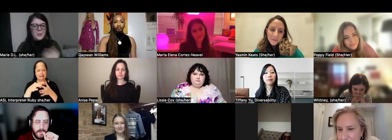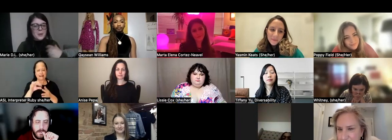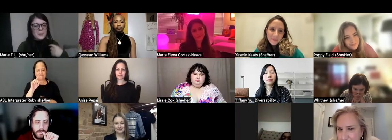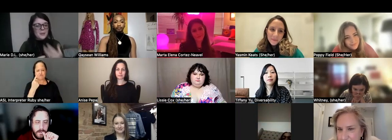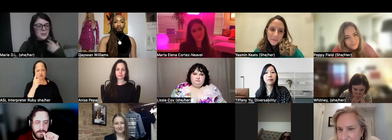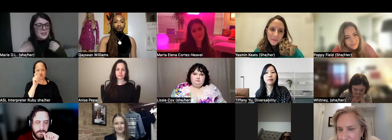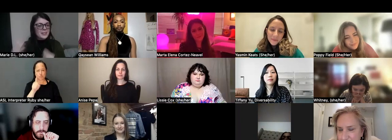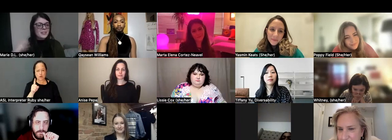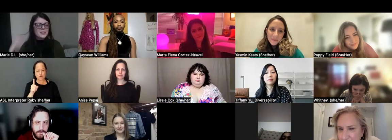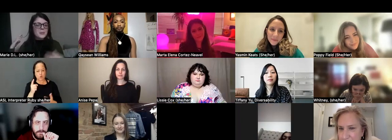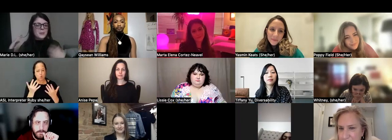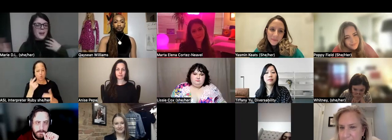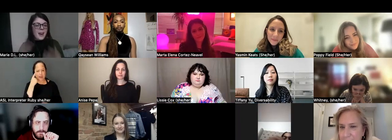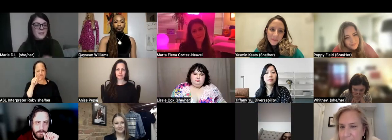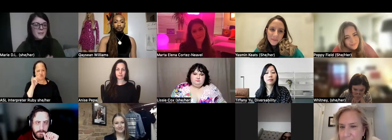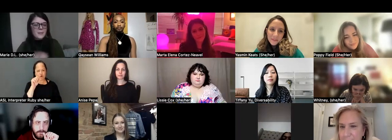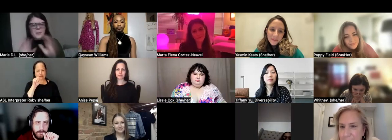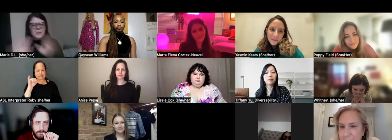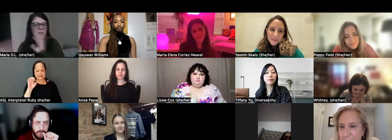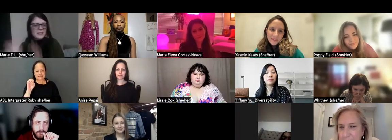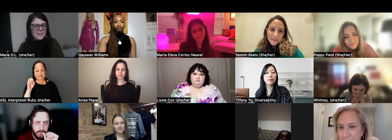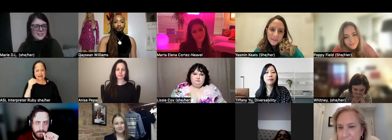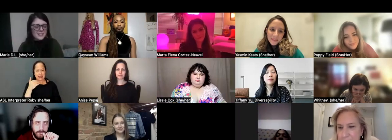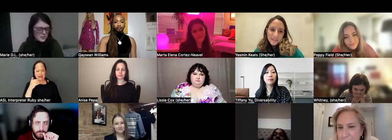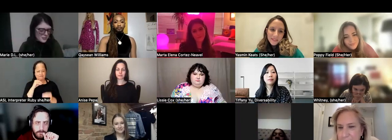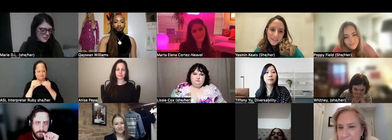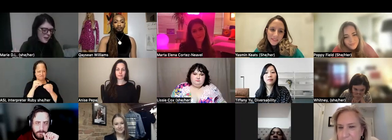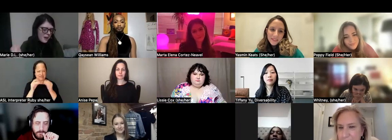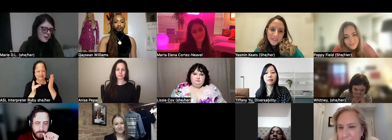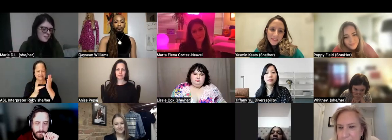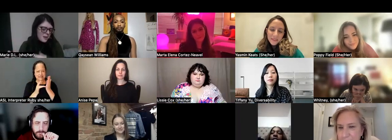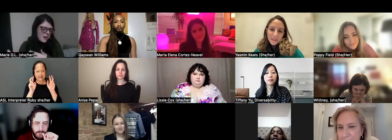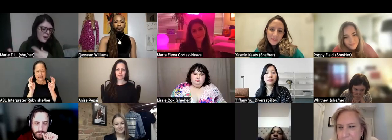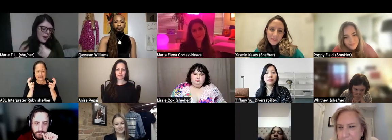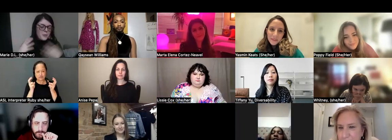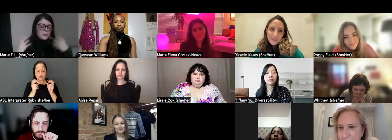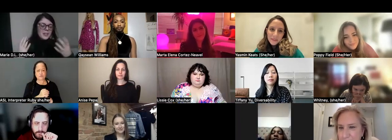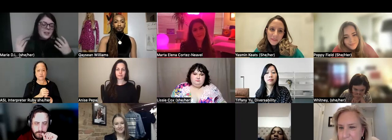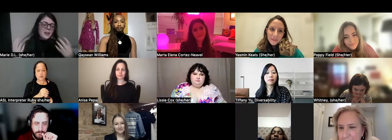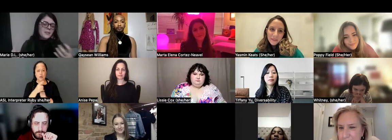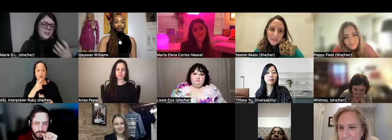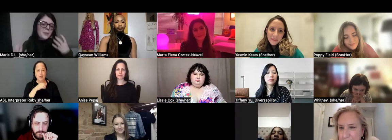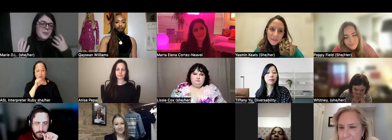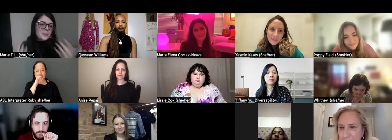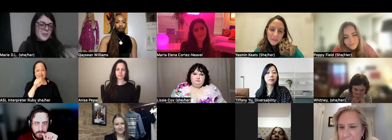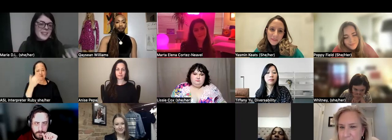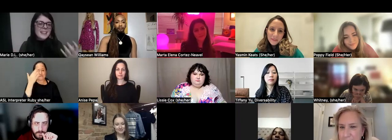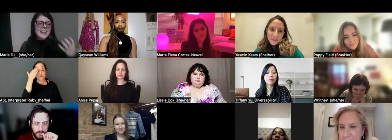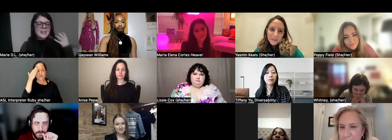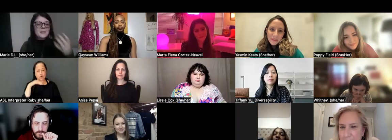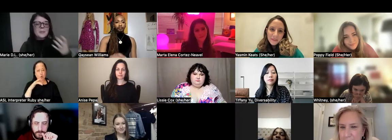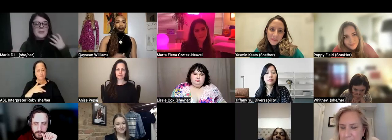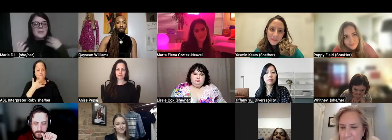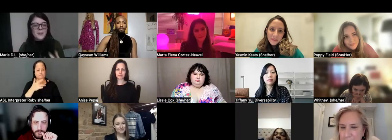while we wait for Lizzie while we fix these technical issues. I would really love to know the feeling